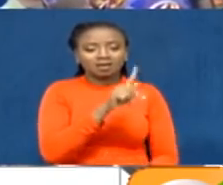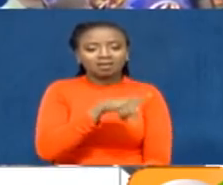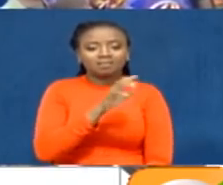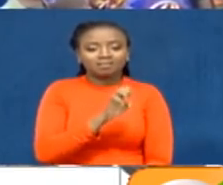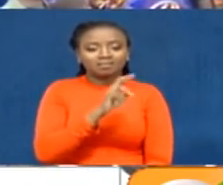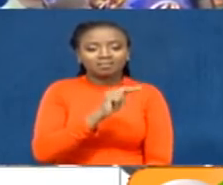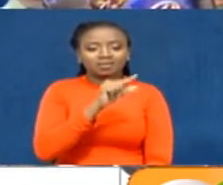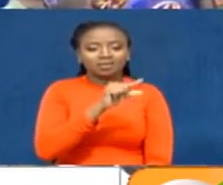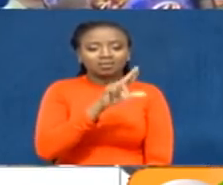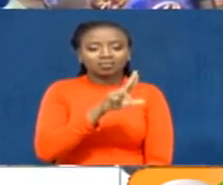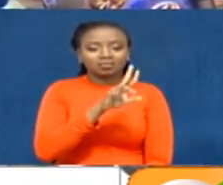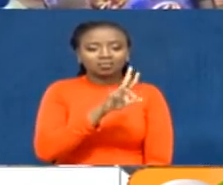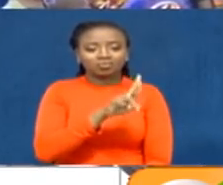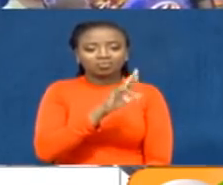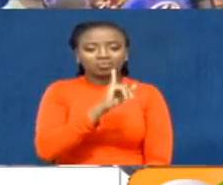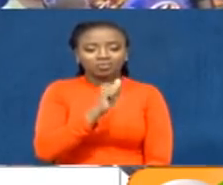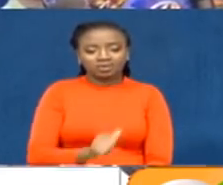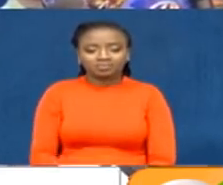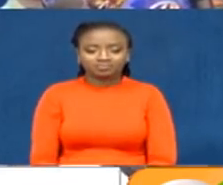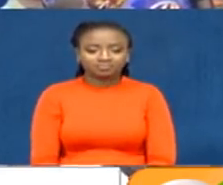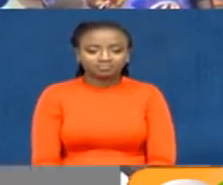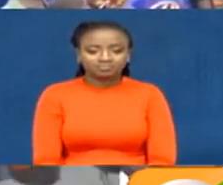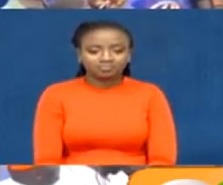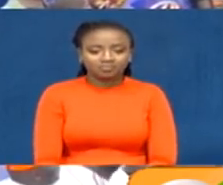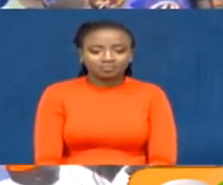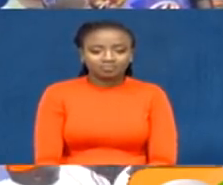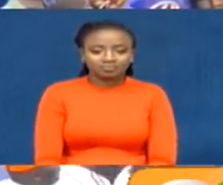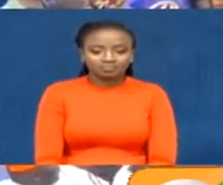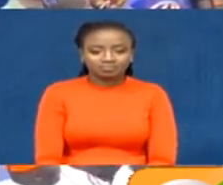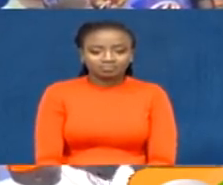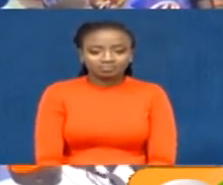Stephen Letoo, Citizen TV, Sabatia, Kakamega County.